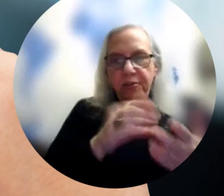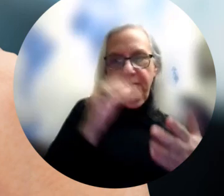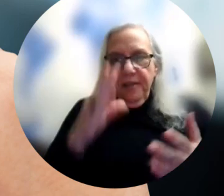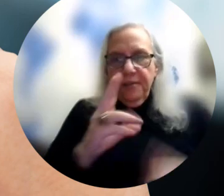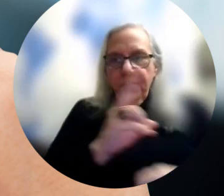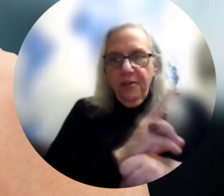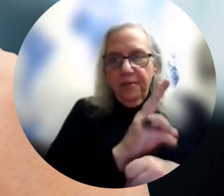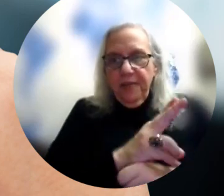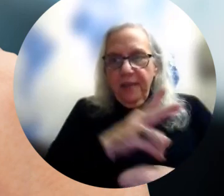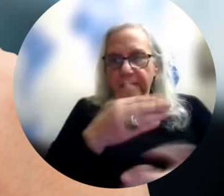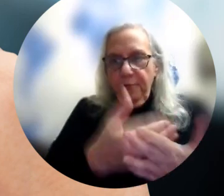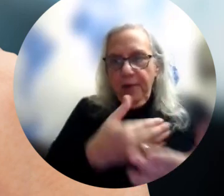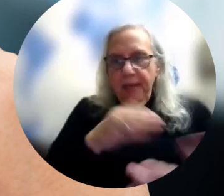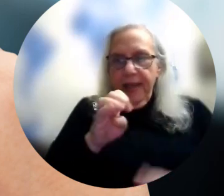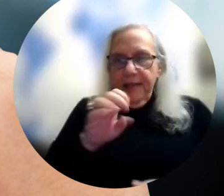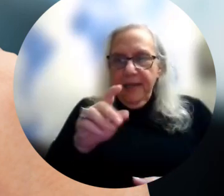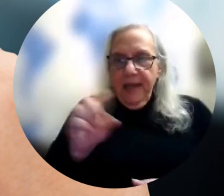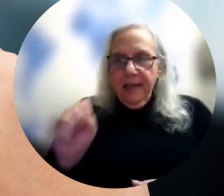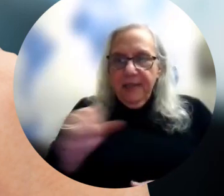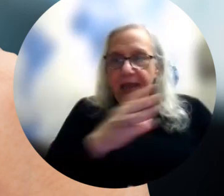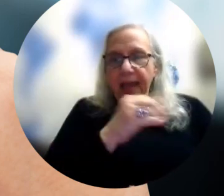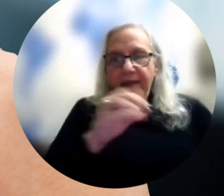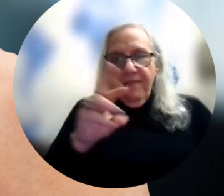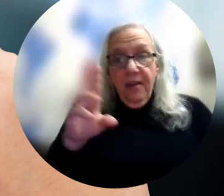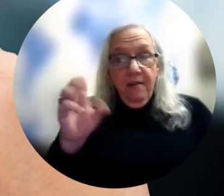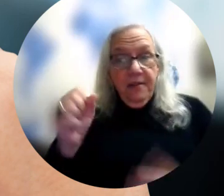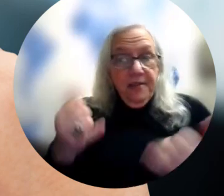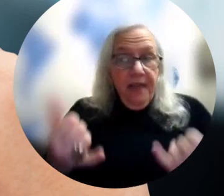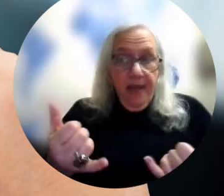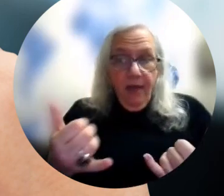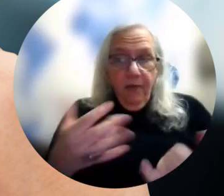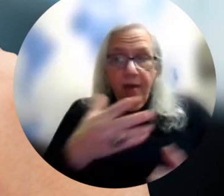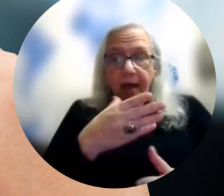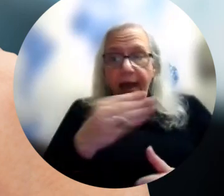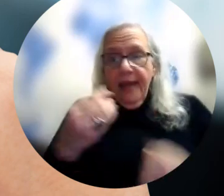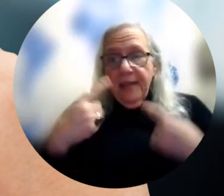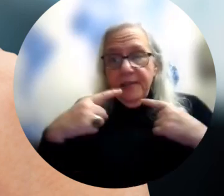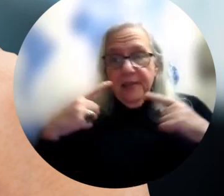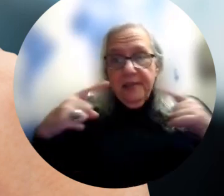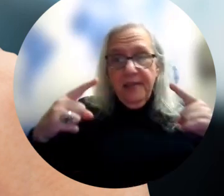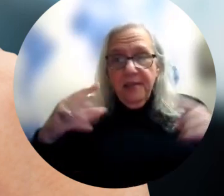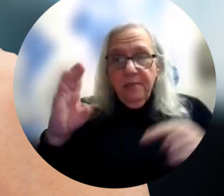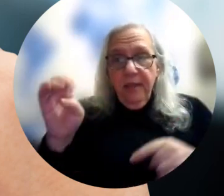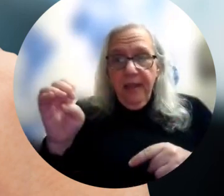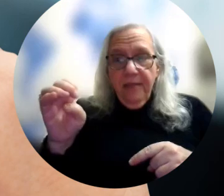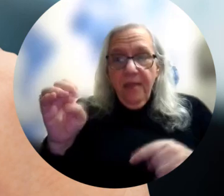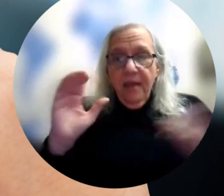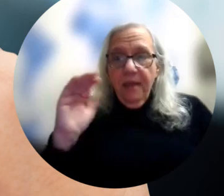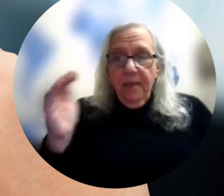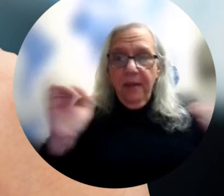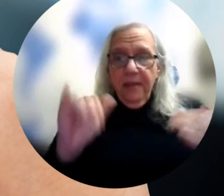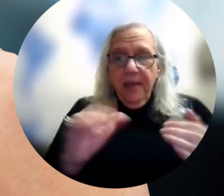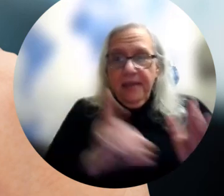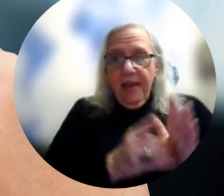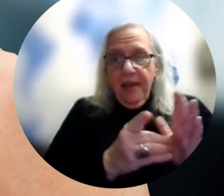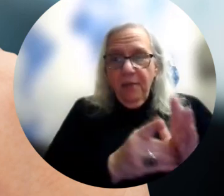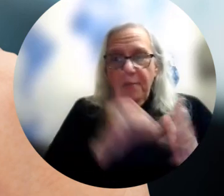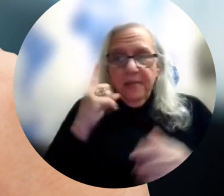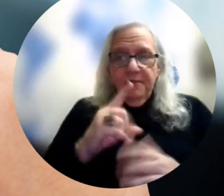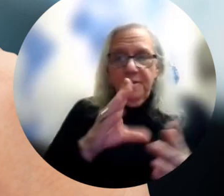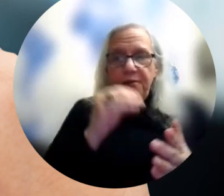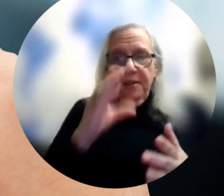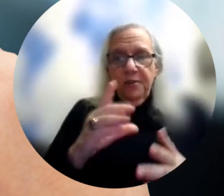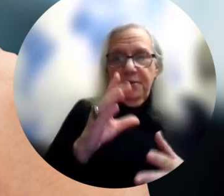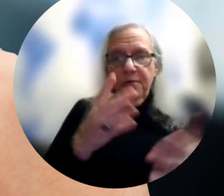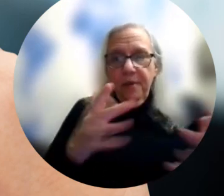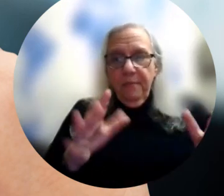deaf students are using pre-ETS and VRS now, and its success rate, comparing that data with